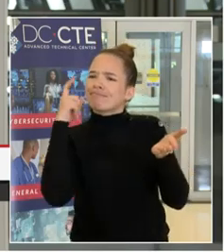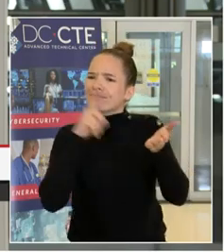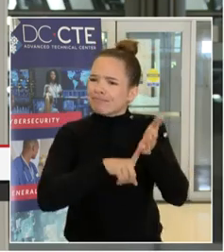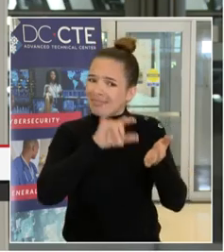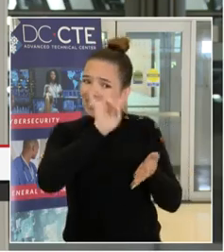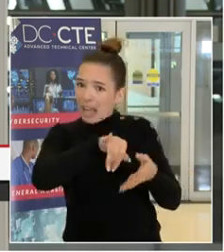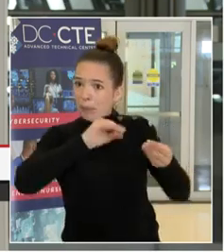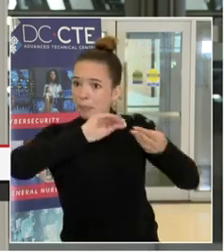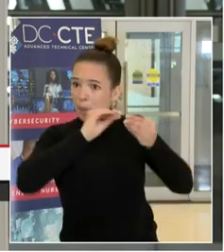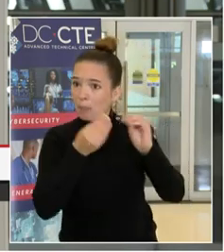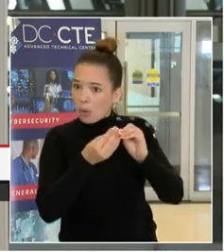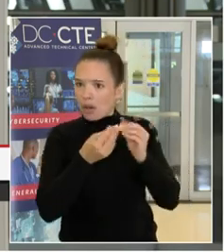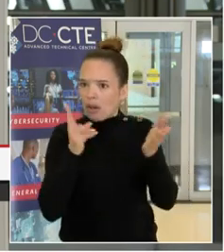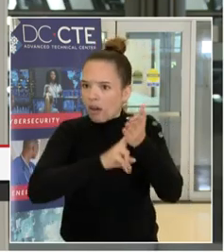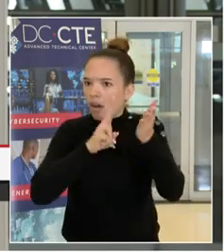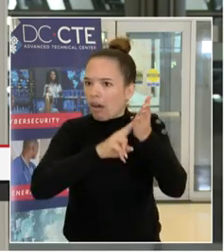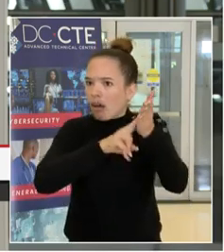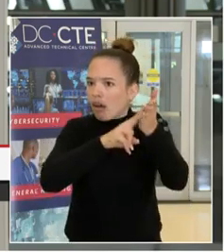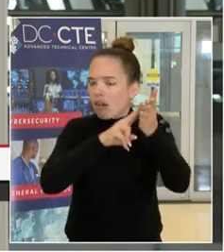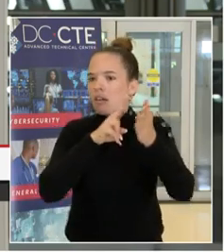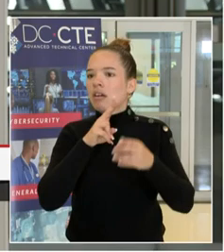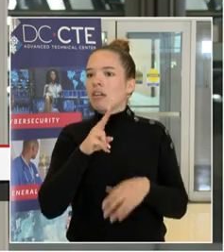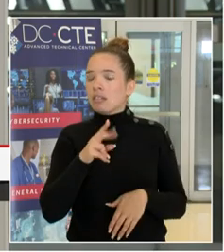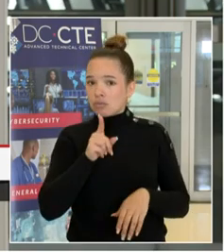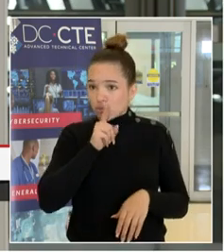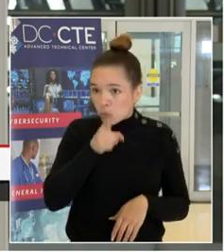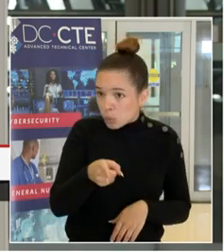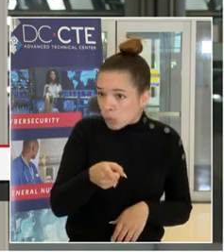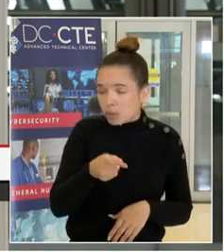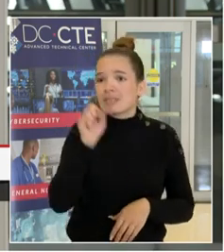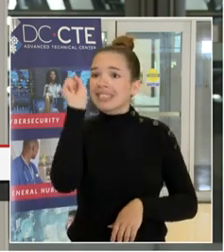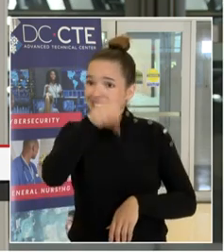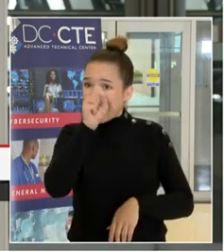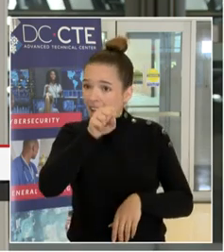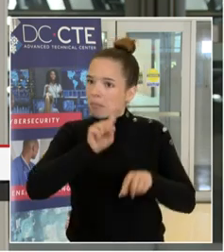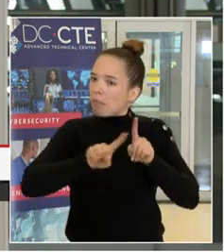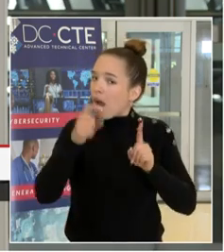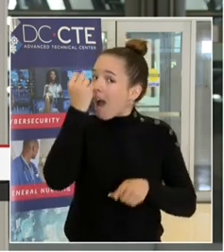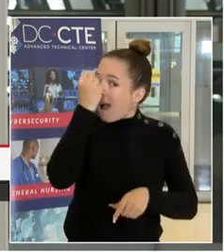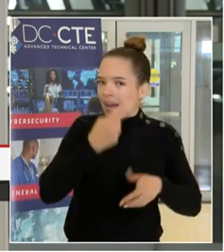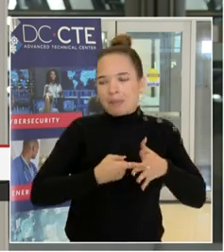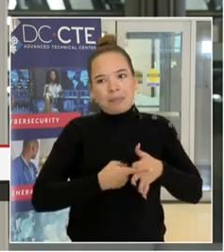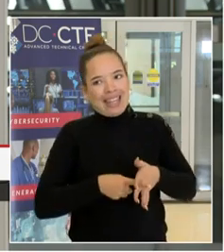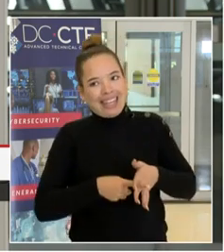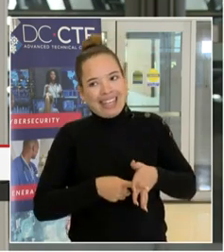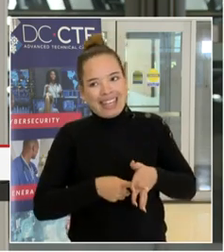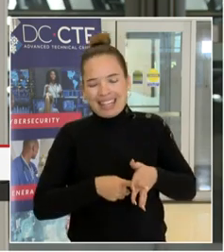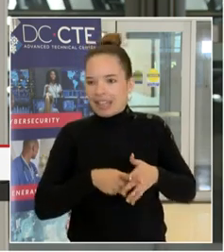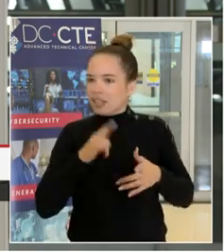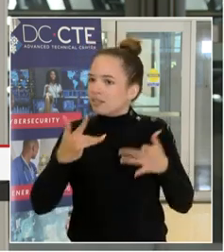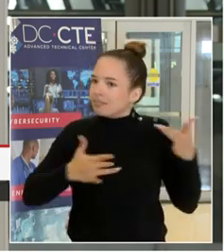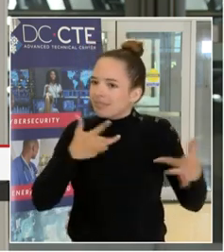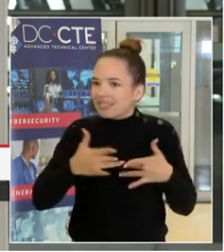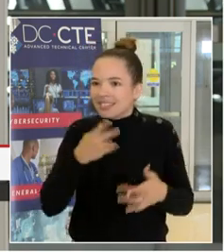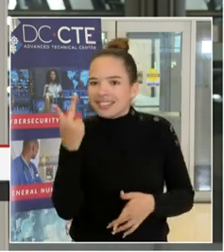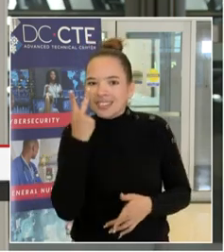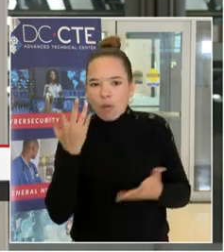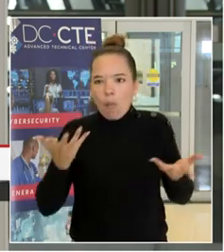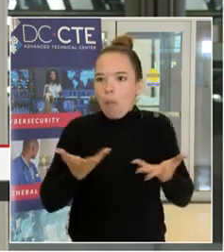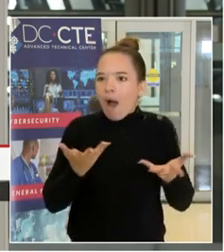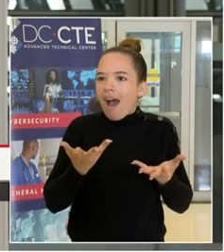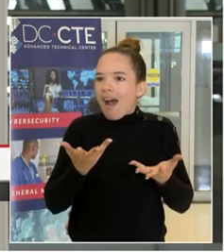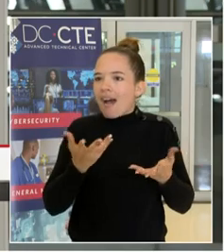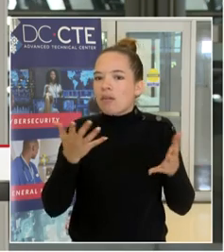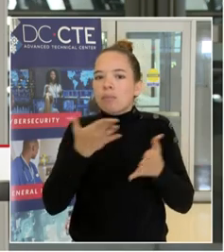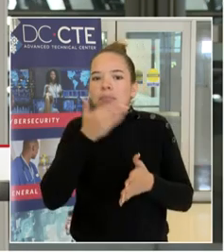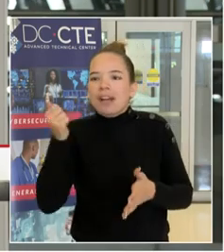preliminary, but they are heartening, and they really do reinforce what we know. The place for our children, the best place for our children, are